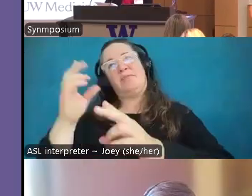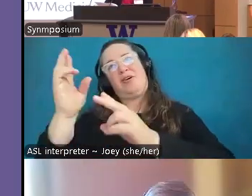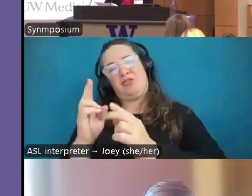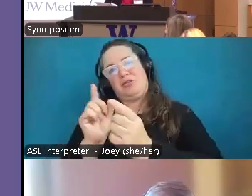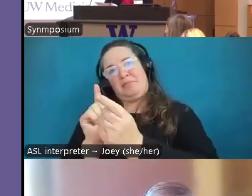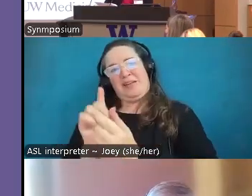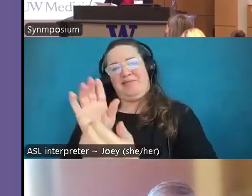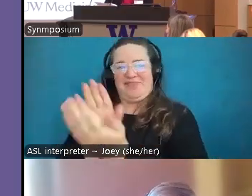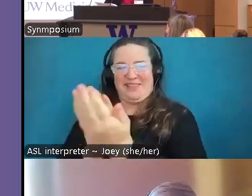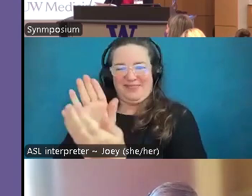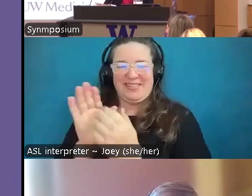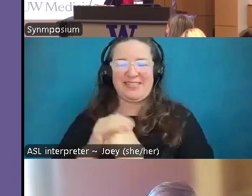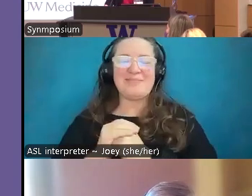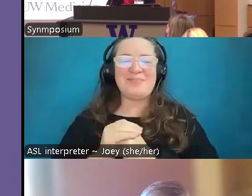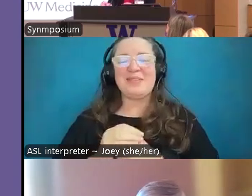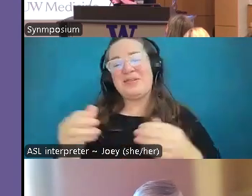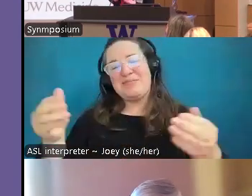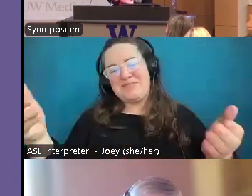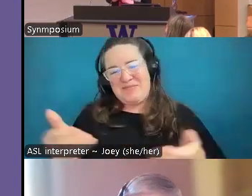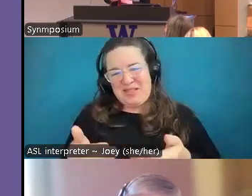join me in welcoming Dr. Unger.